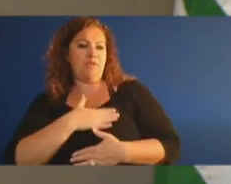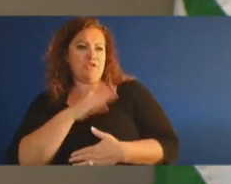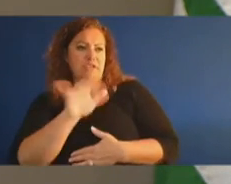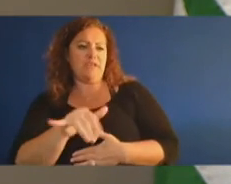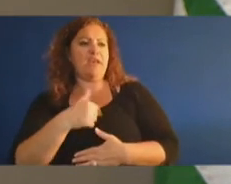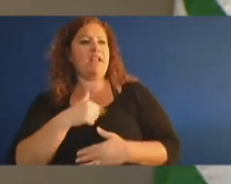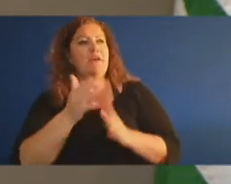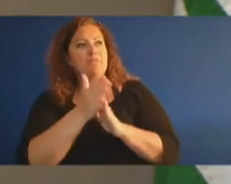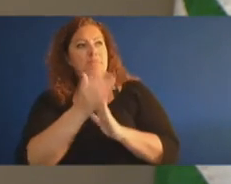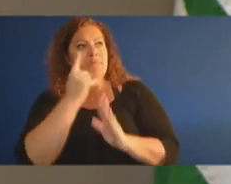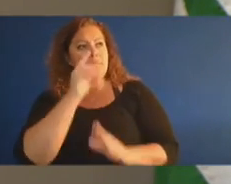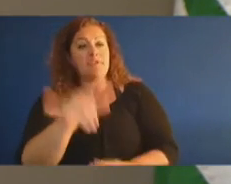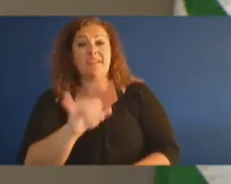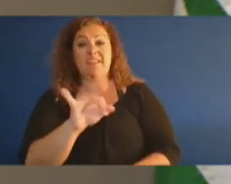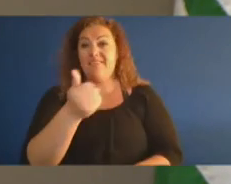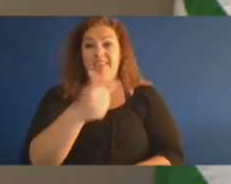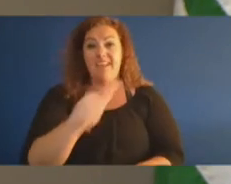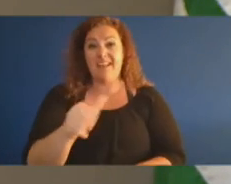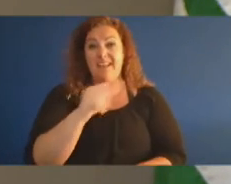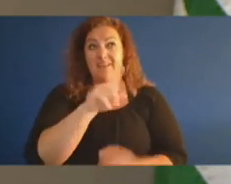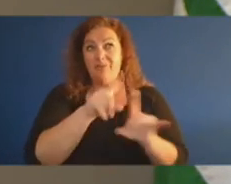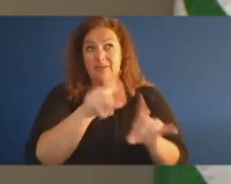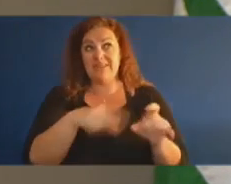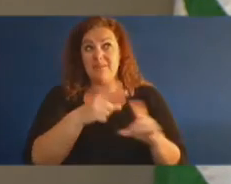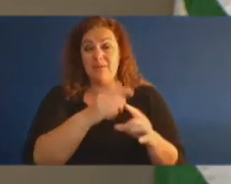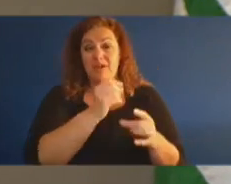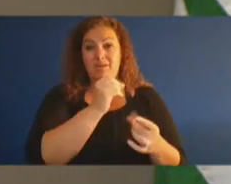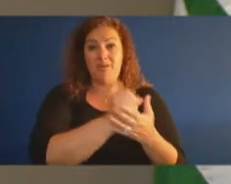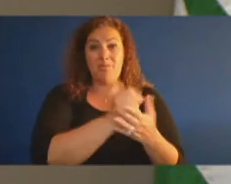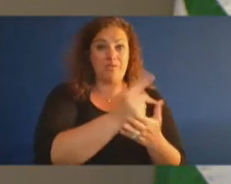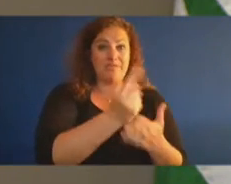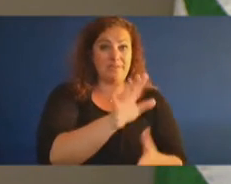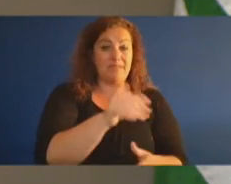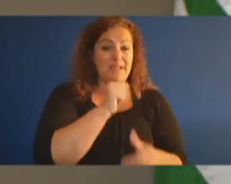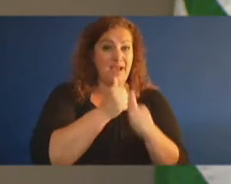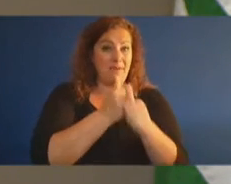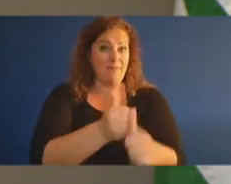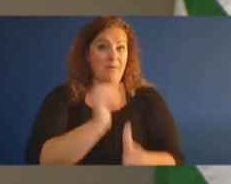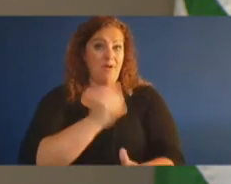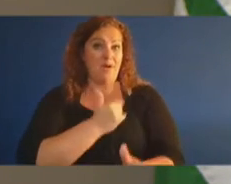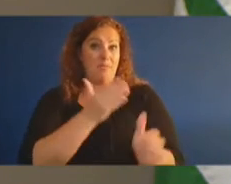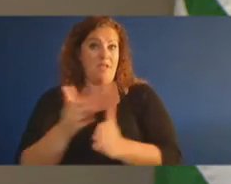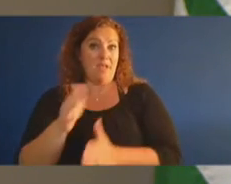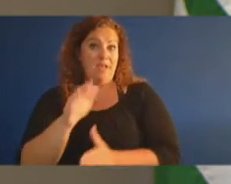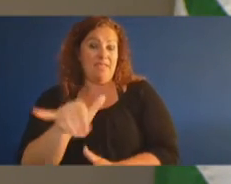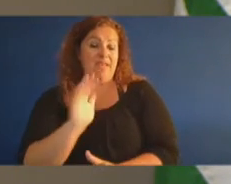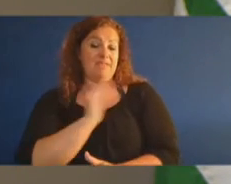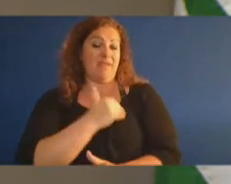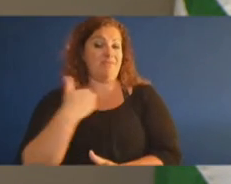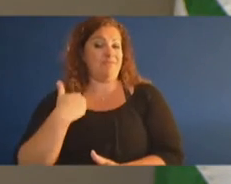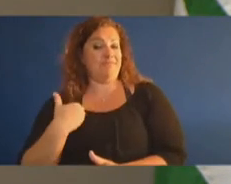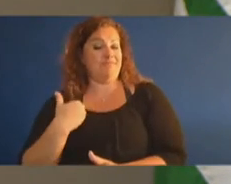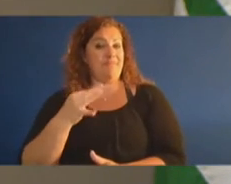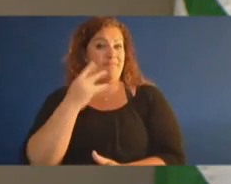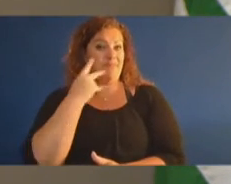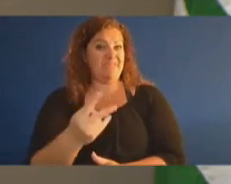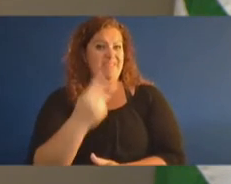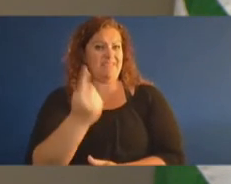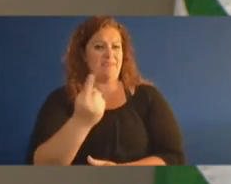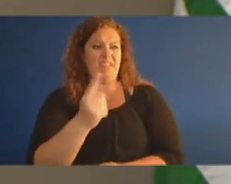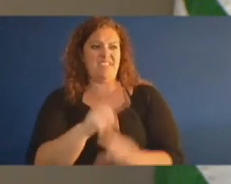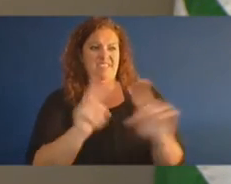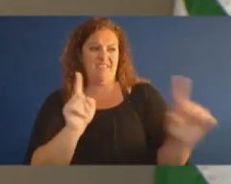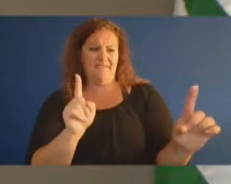if there's any question of approving something that's not consistent with our plan that's on us uh and therefore for if you see an inconsistency you don't